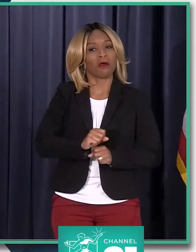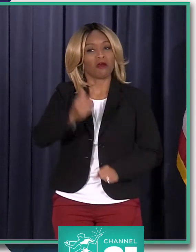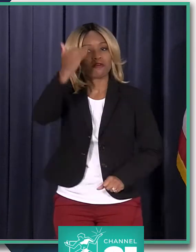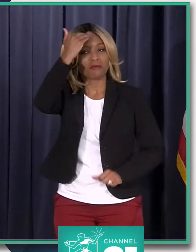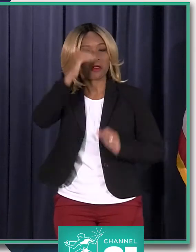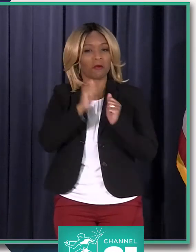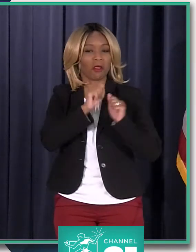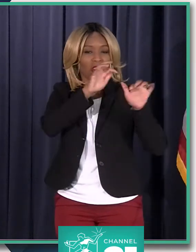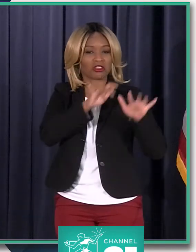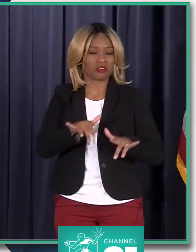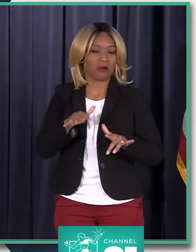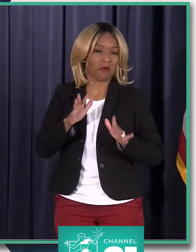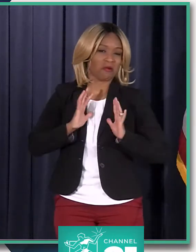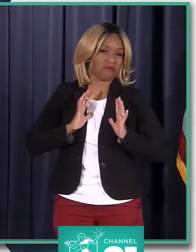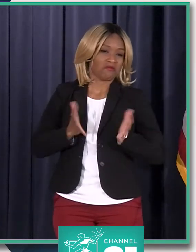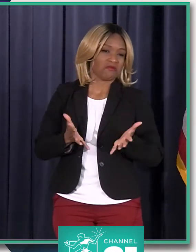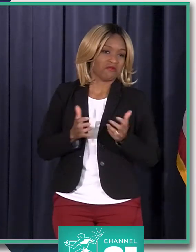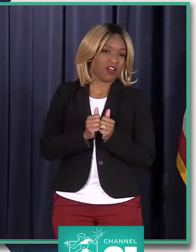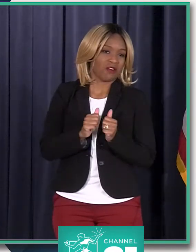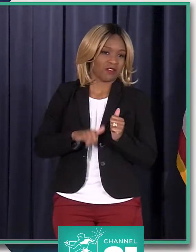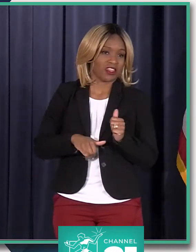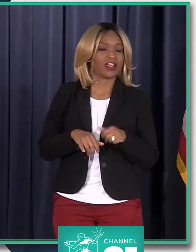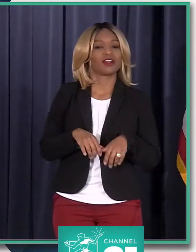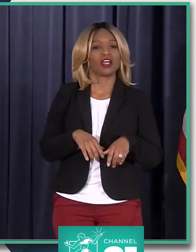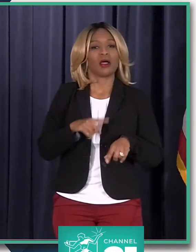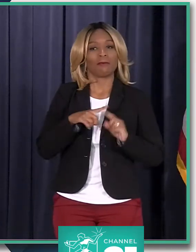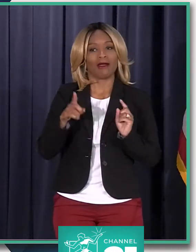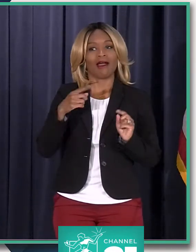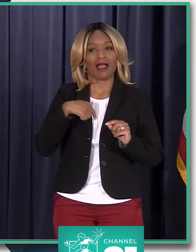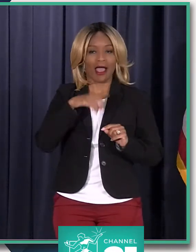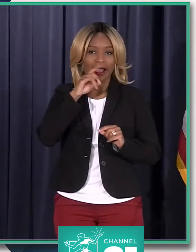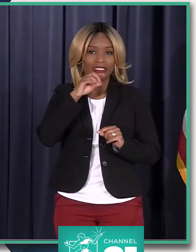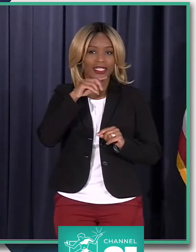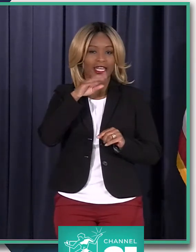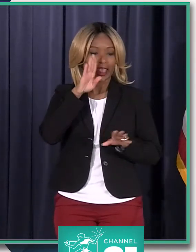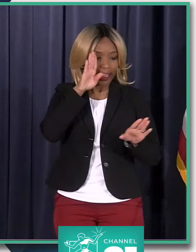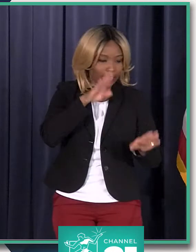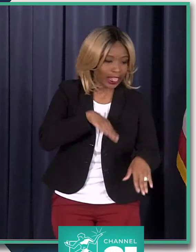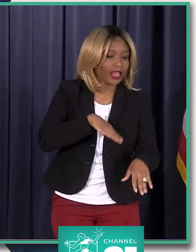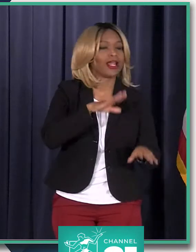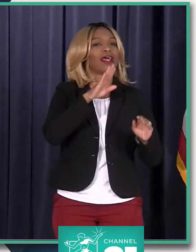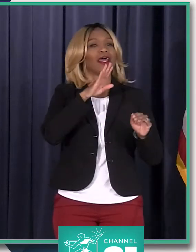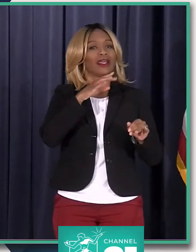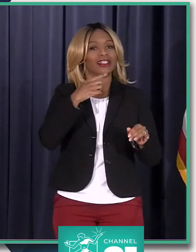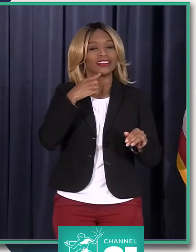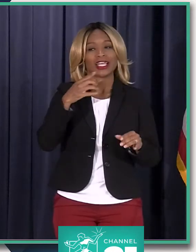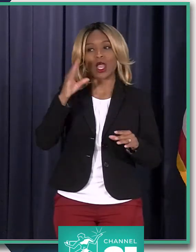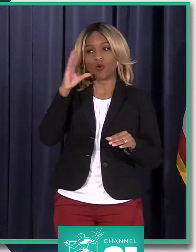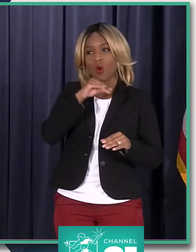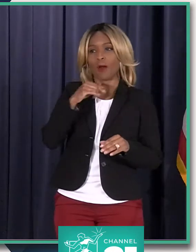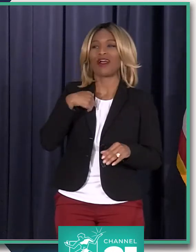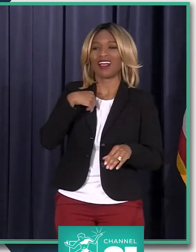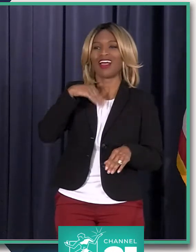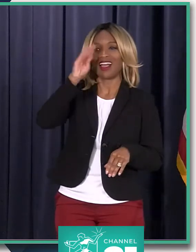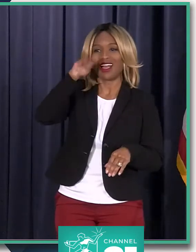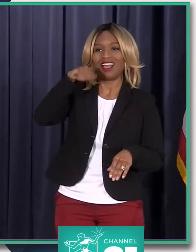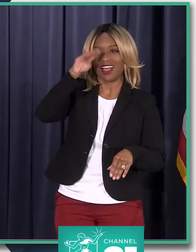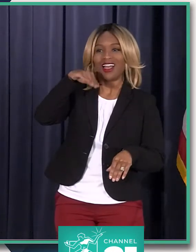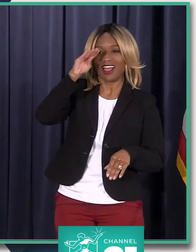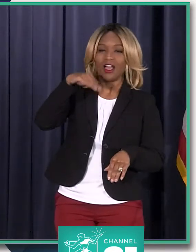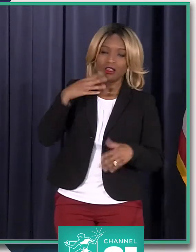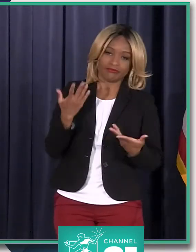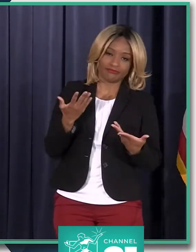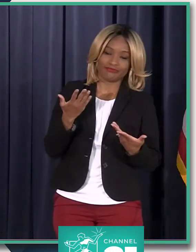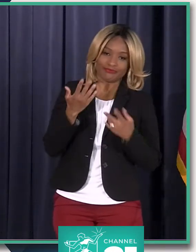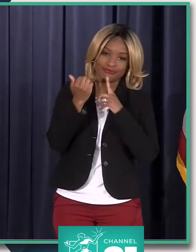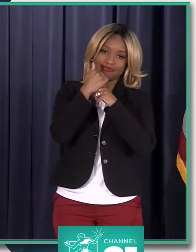right. But I did fall for that old it's warm trick. We'll get past that. So anyway, I'm really excited to